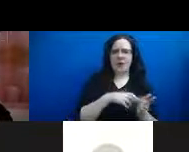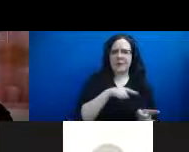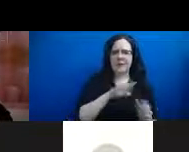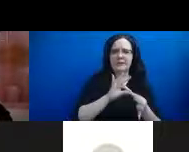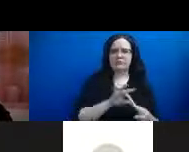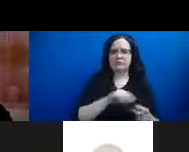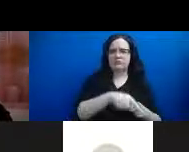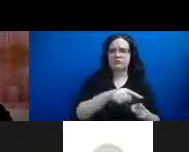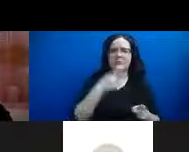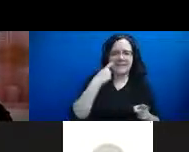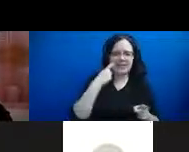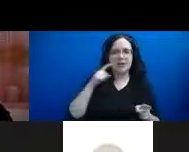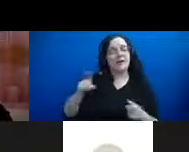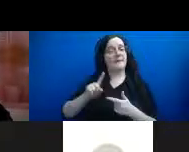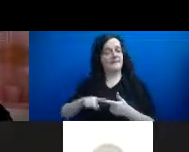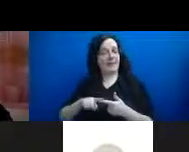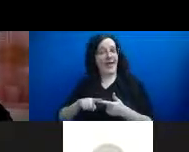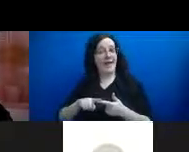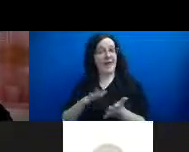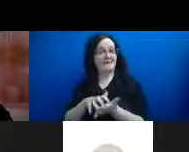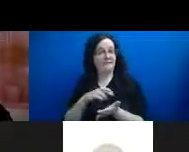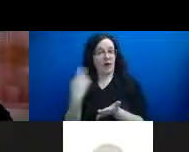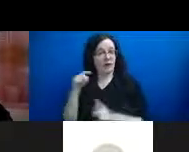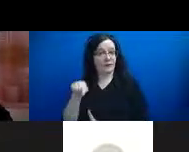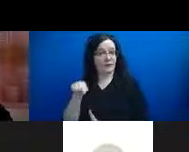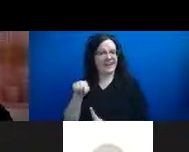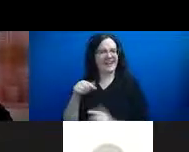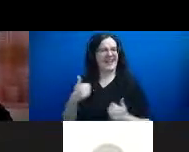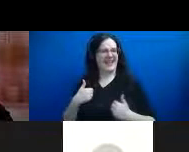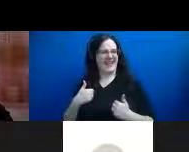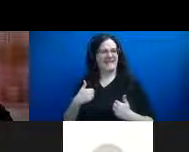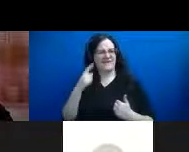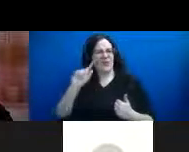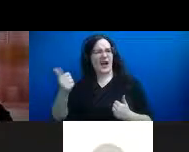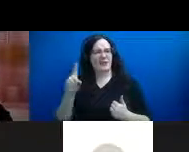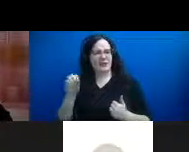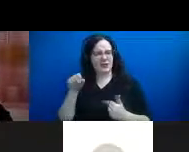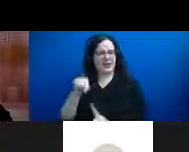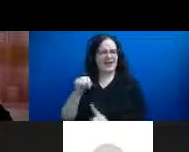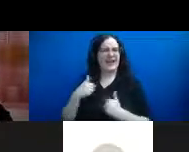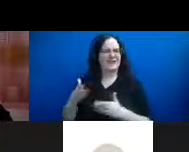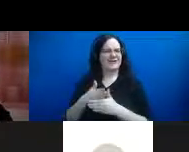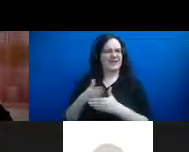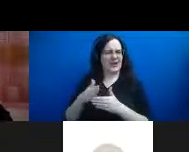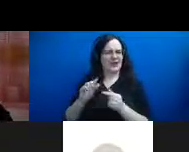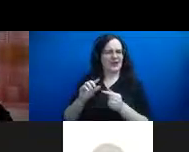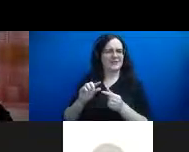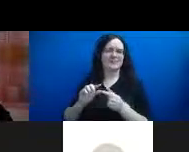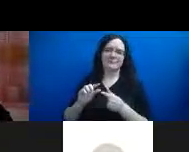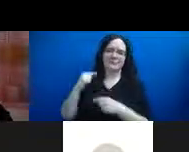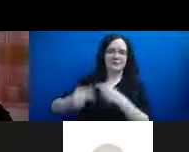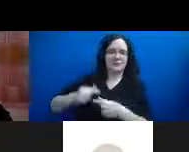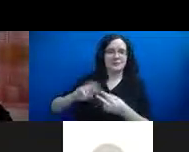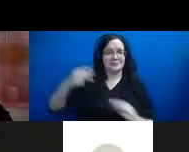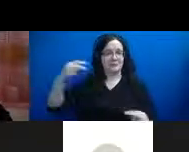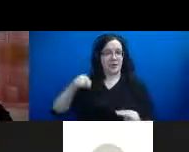vulnerability to other mental health disorders that has shared genetics with gambling disorder. And that